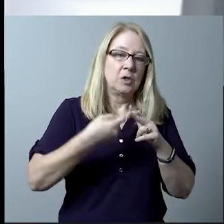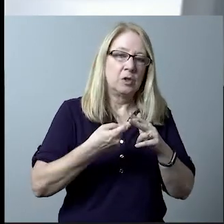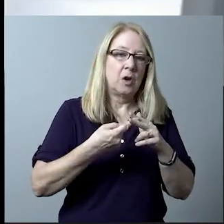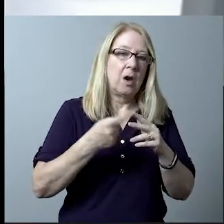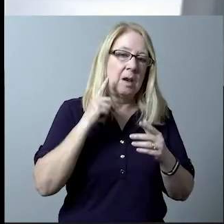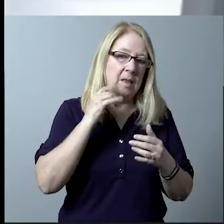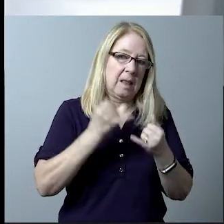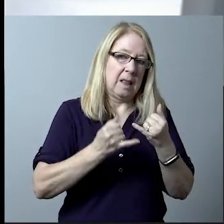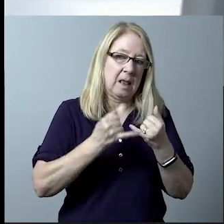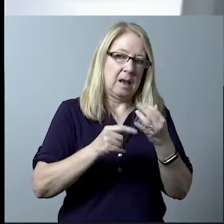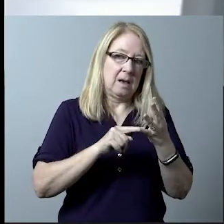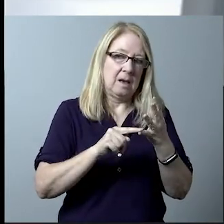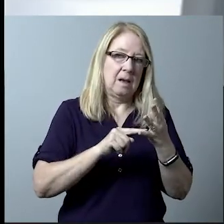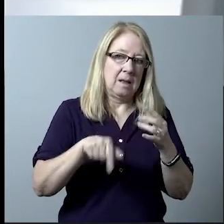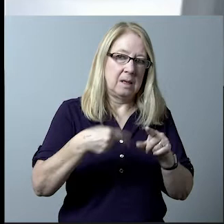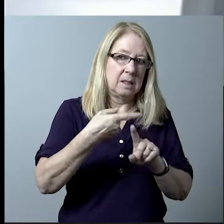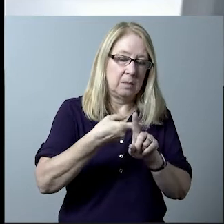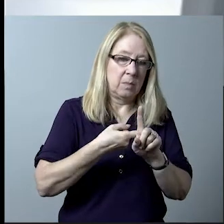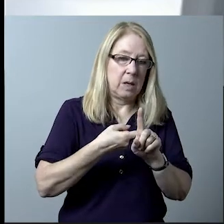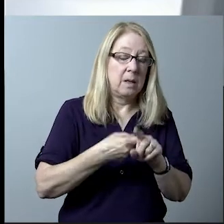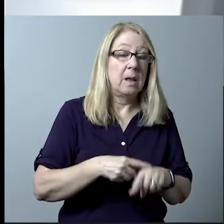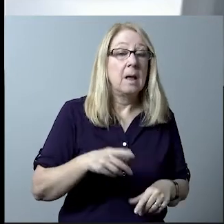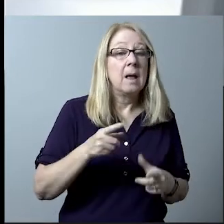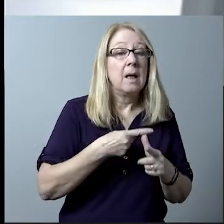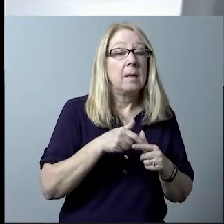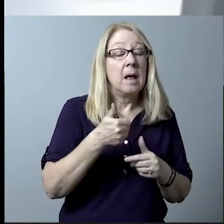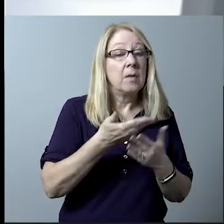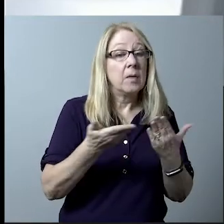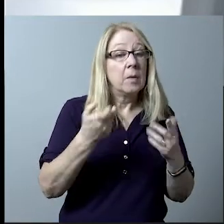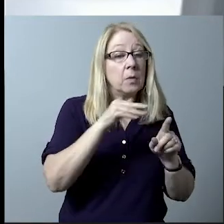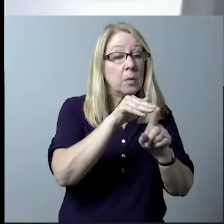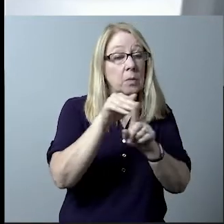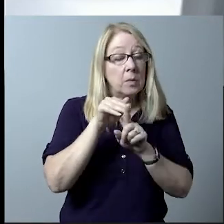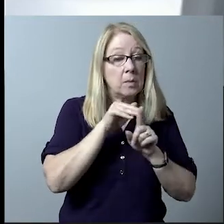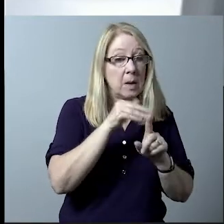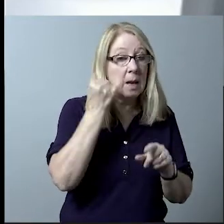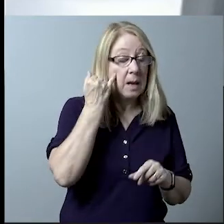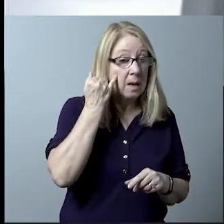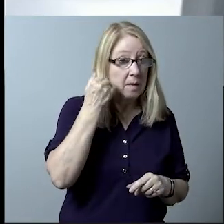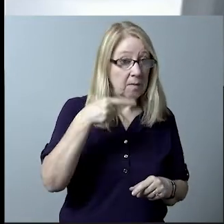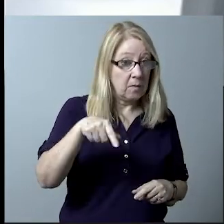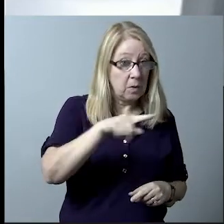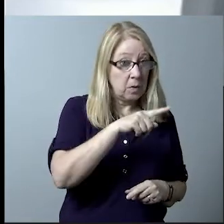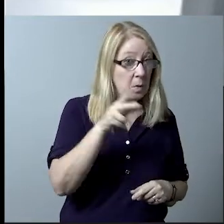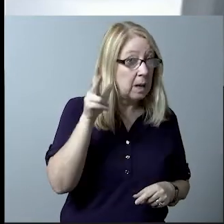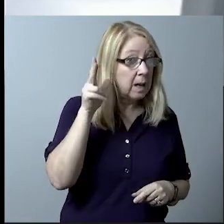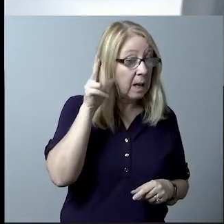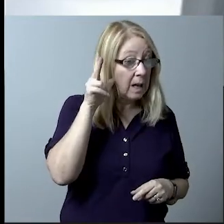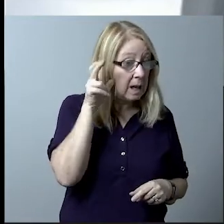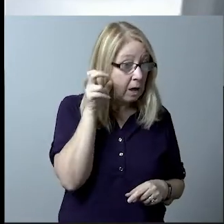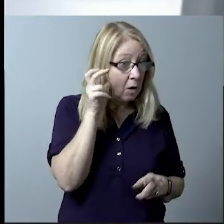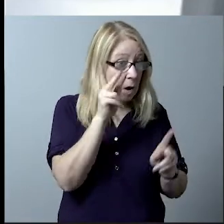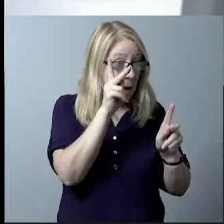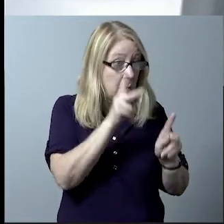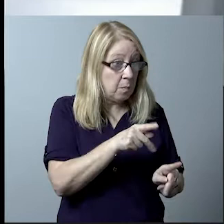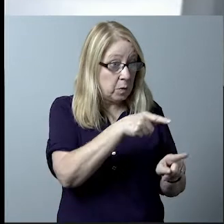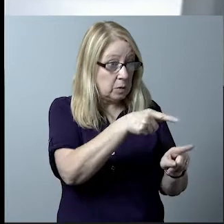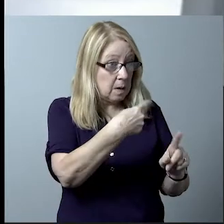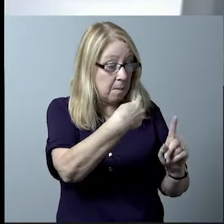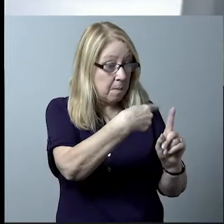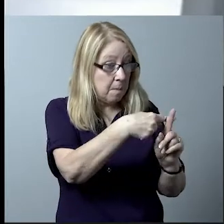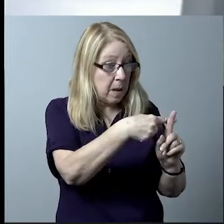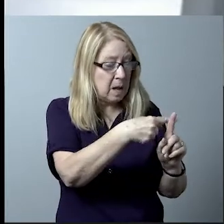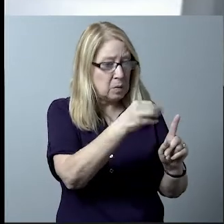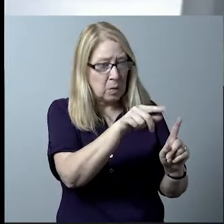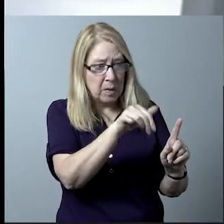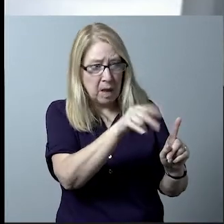that will be rolled out hopefully by the end of this month. Another thing I wanted to remind everybody is that if you hear that